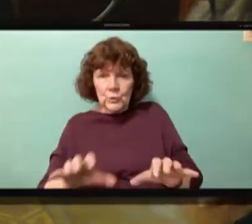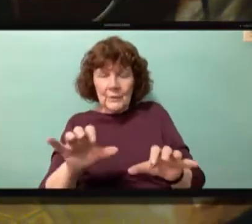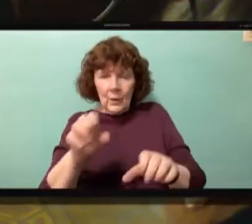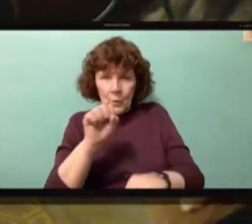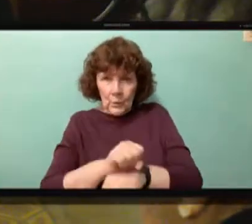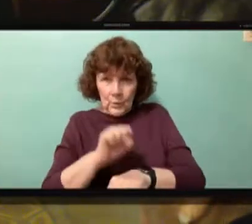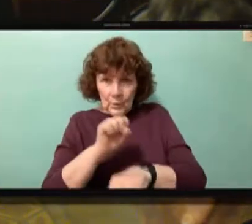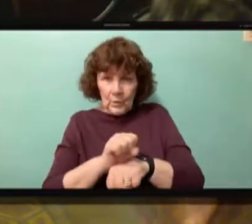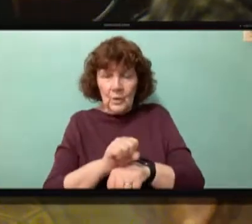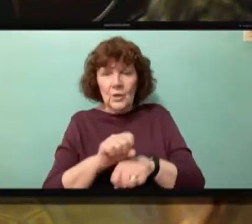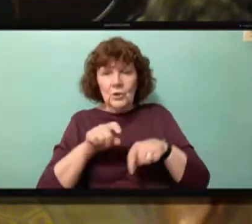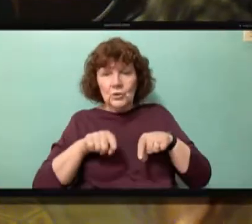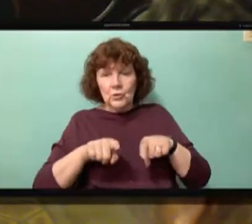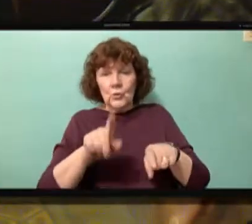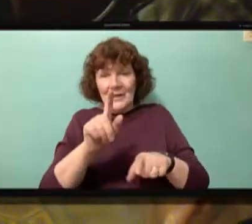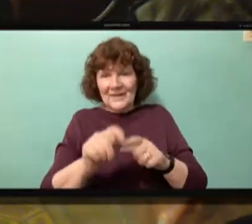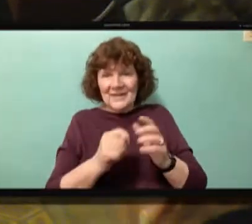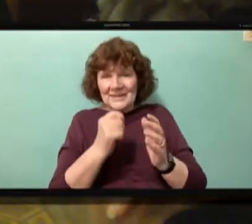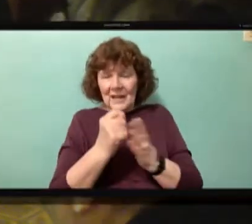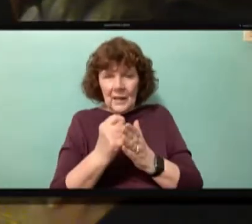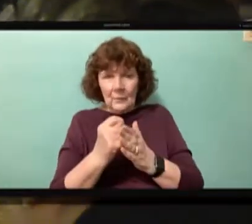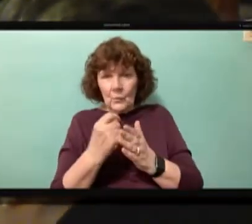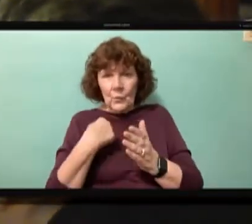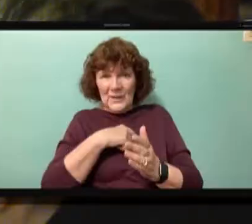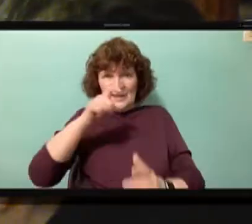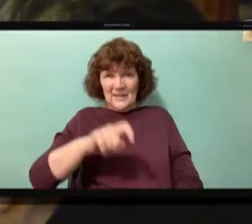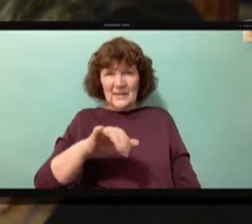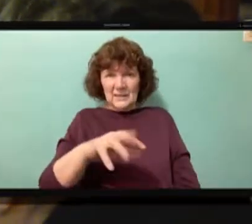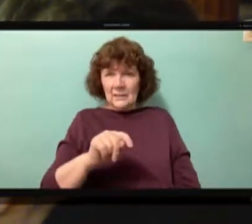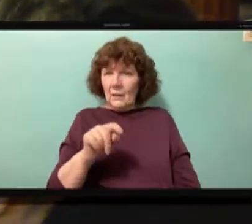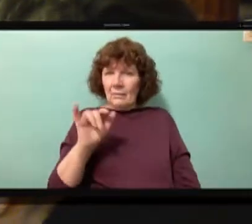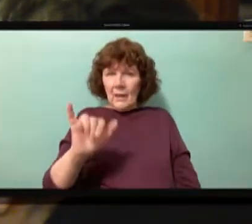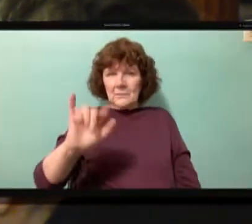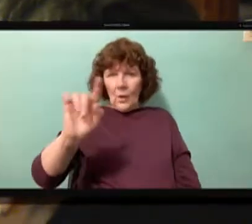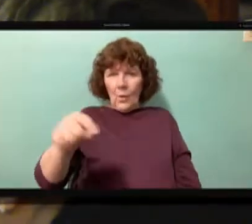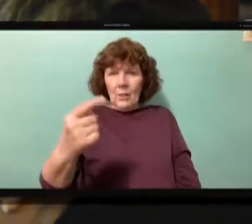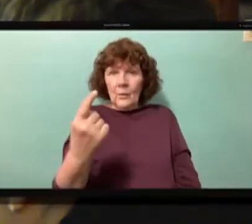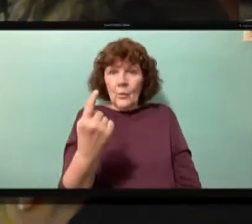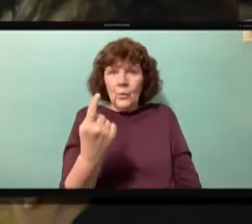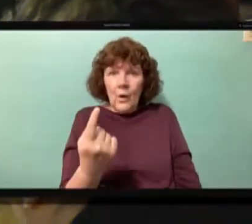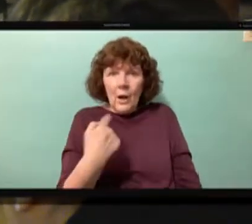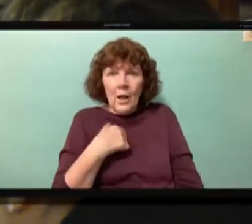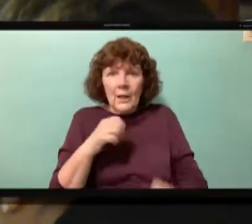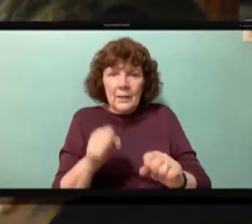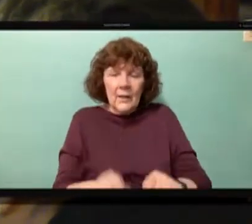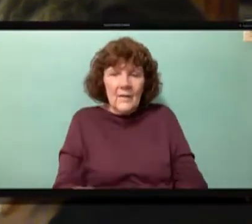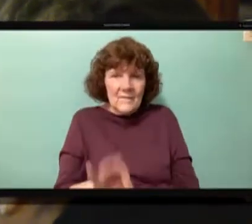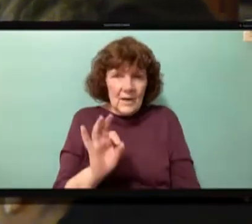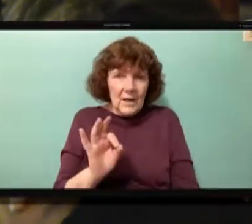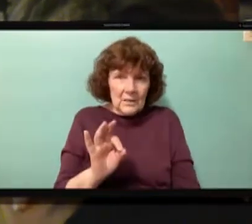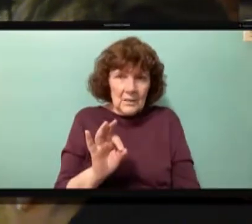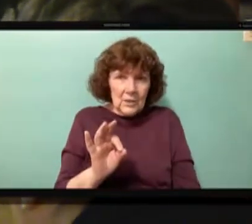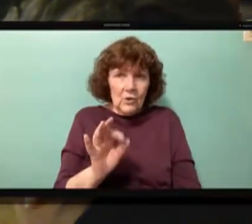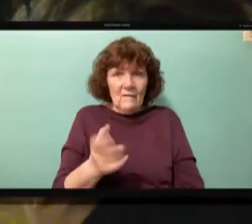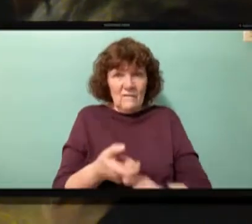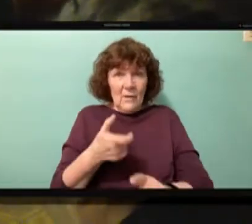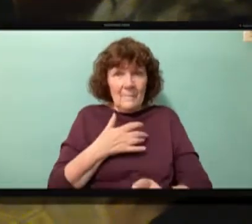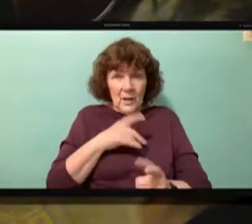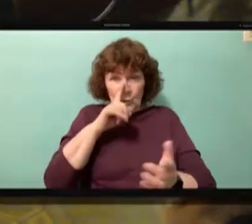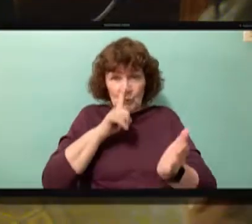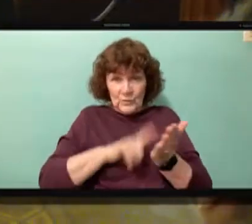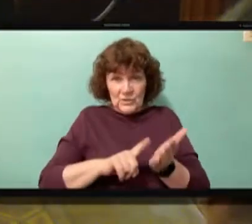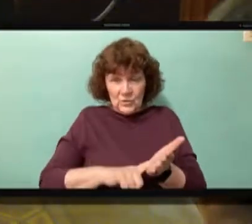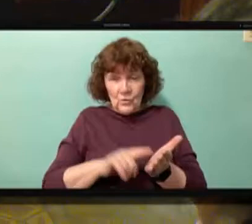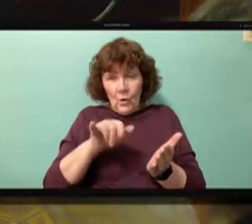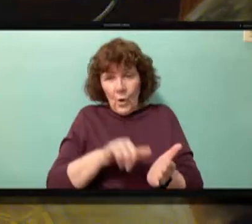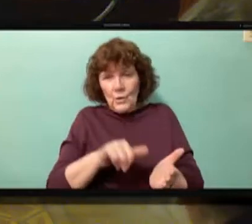in the time frame that we needed it, and they were the only ones that I could find through my research. And we